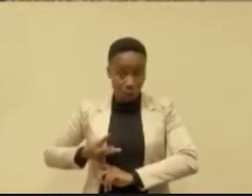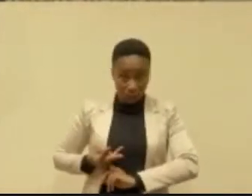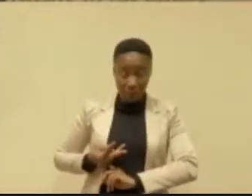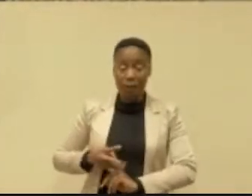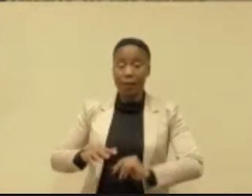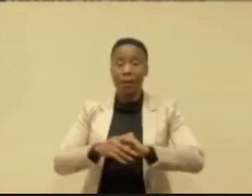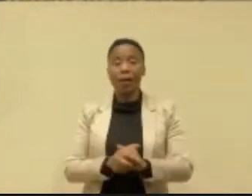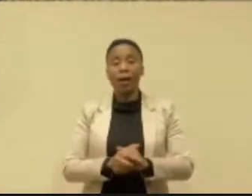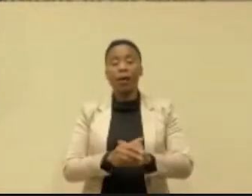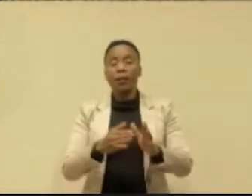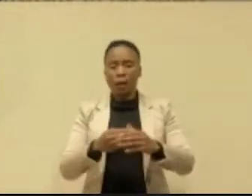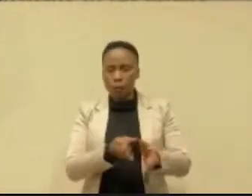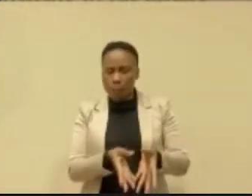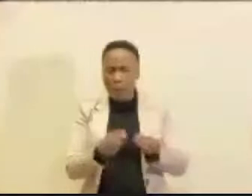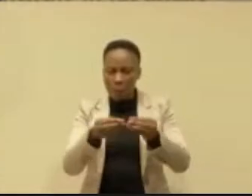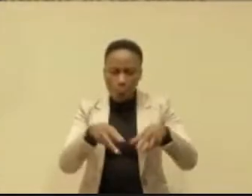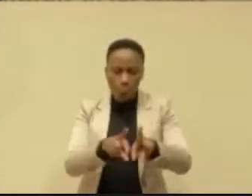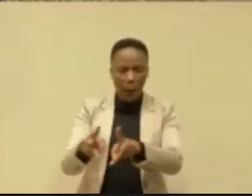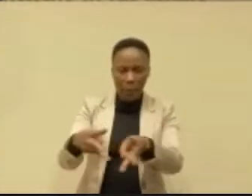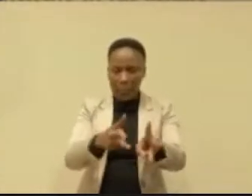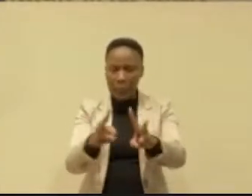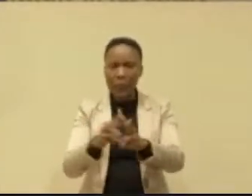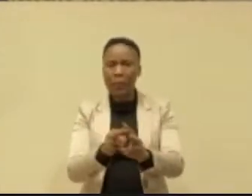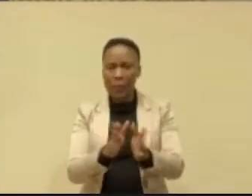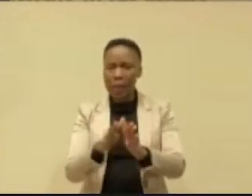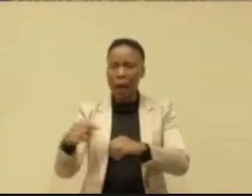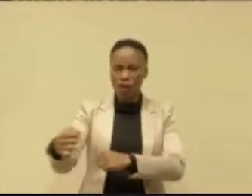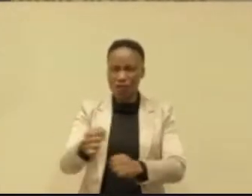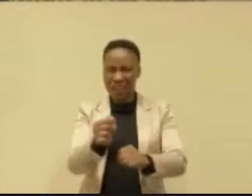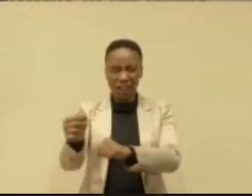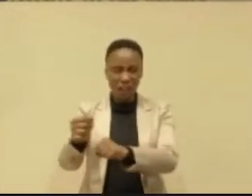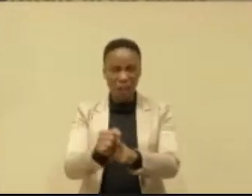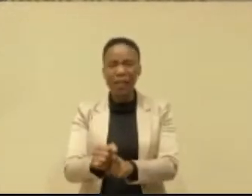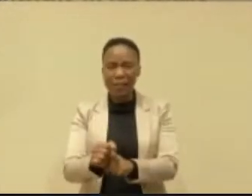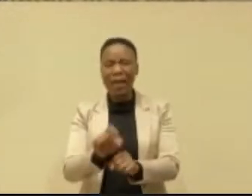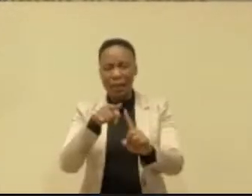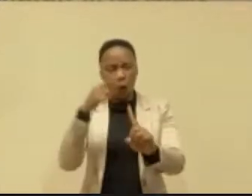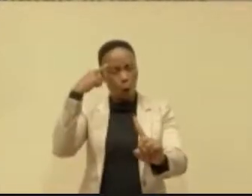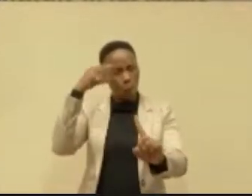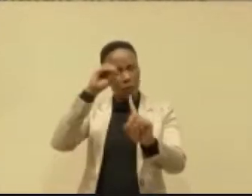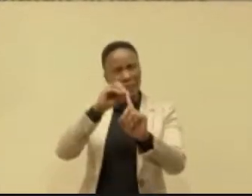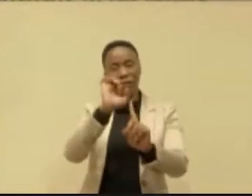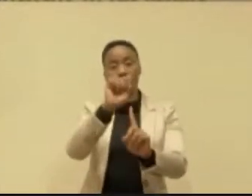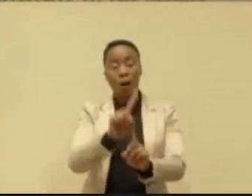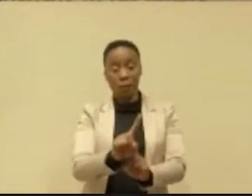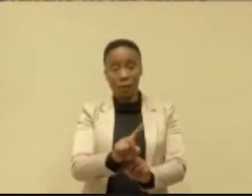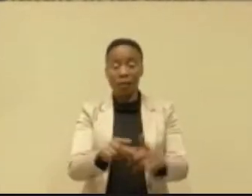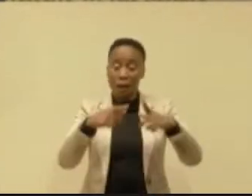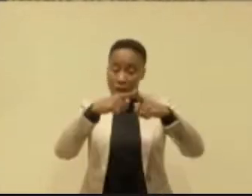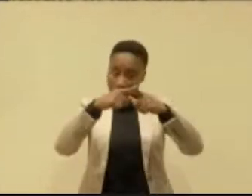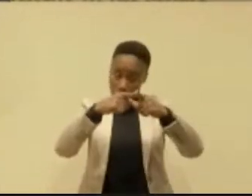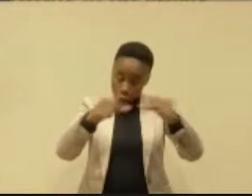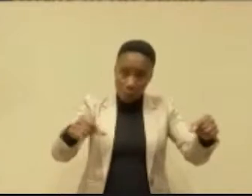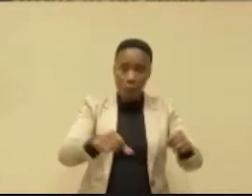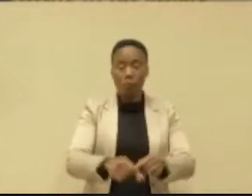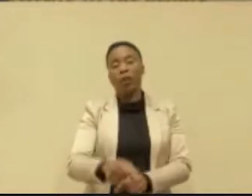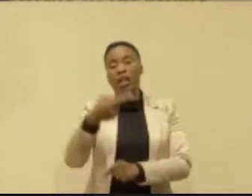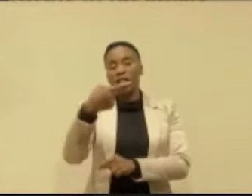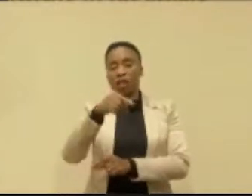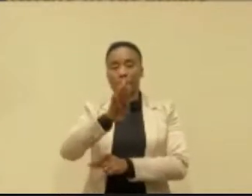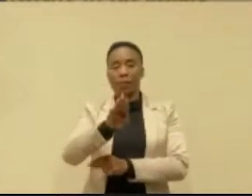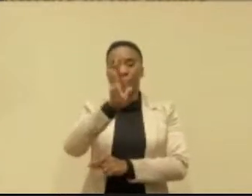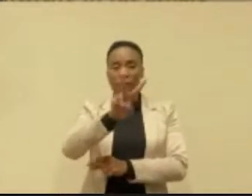mitigating strategies with the strategic objective of ending gbbf by